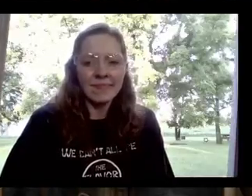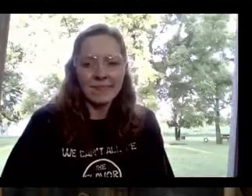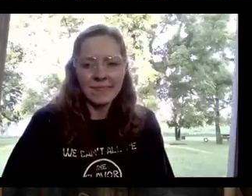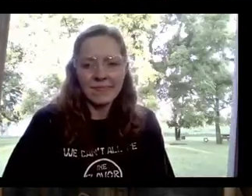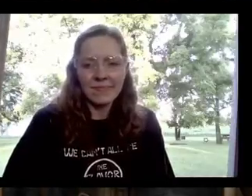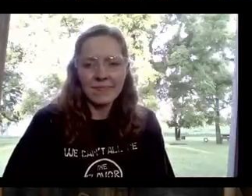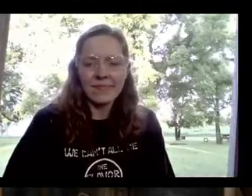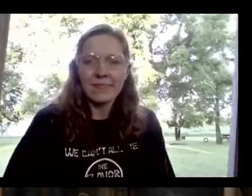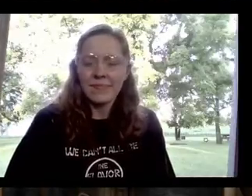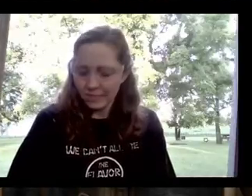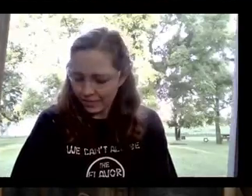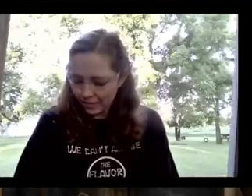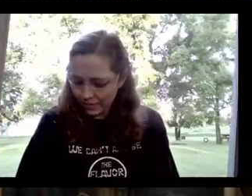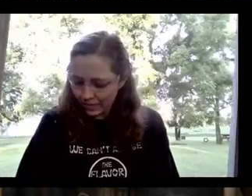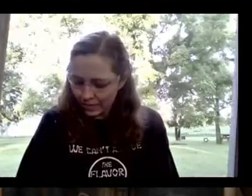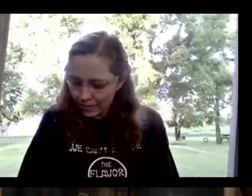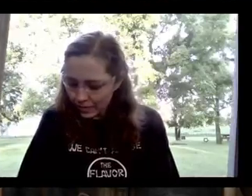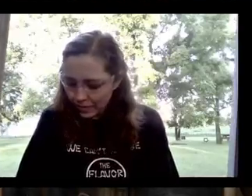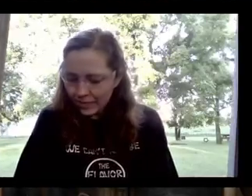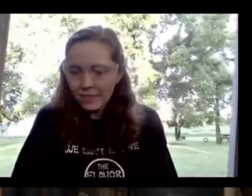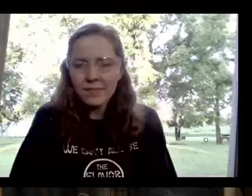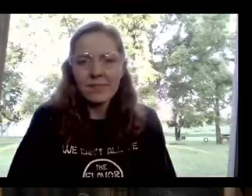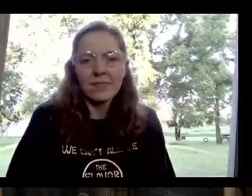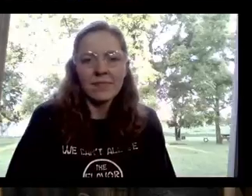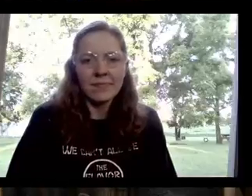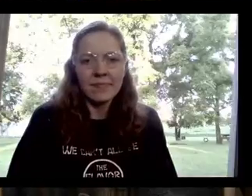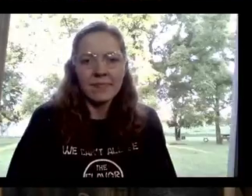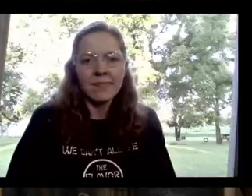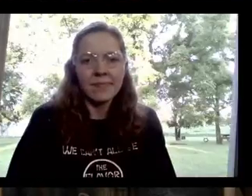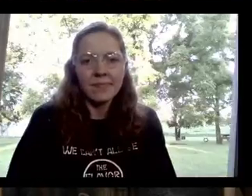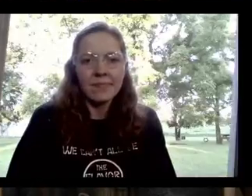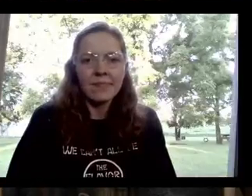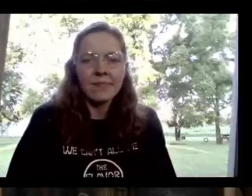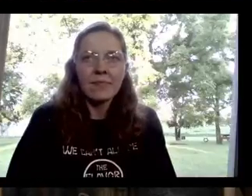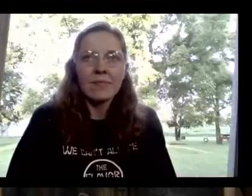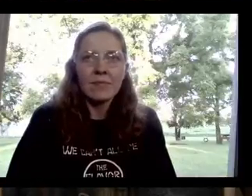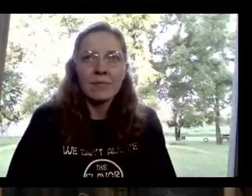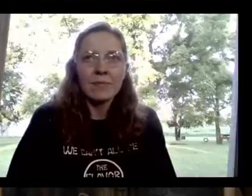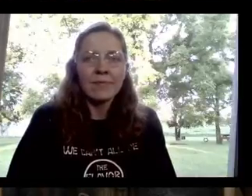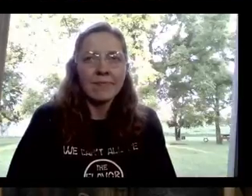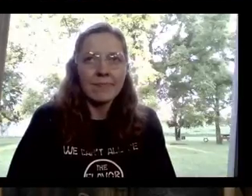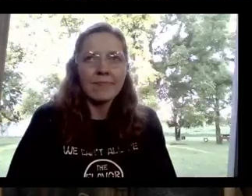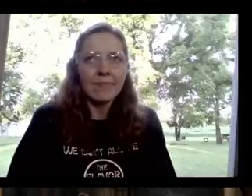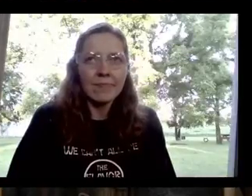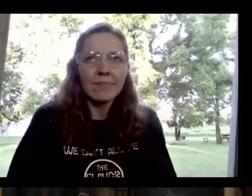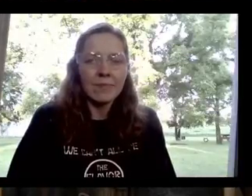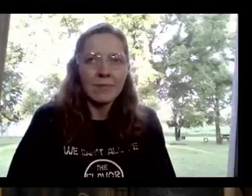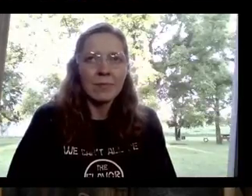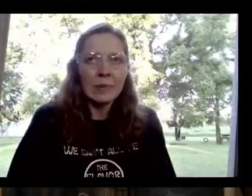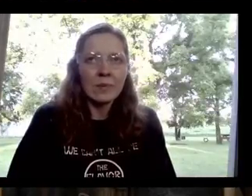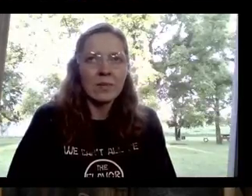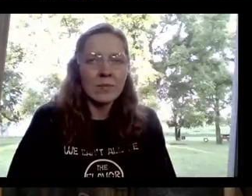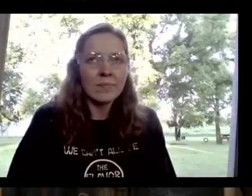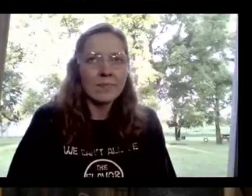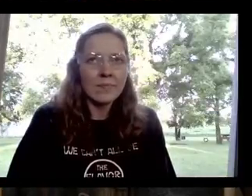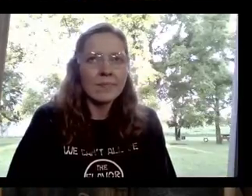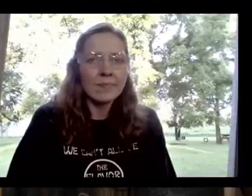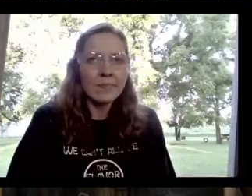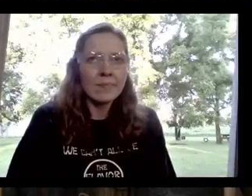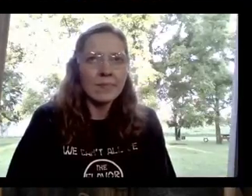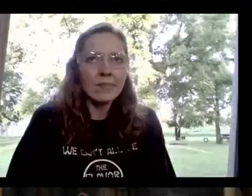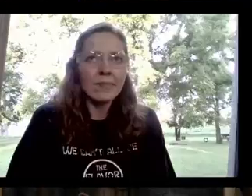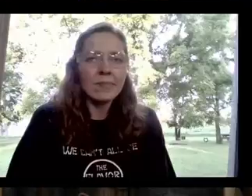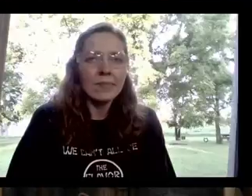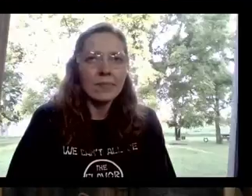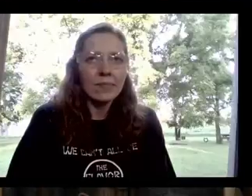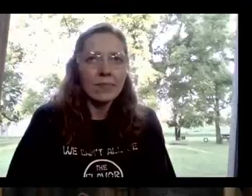takes something from you, and that's a sacrifice on your part of time, and it's a sacrifice whenever somebody donates money, and